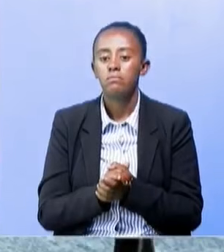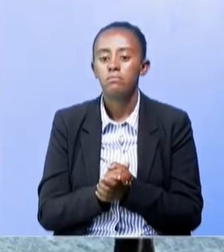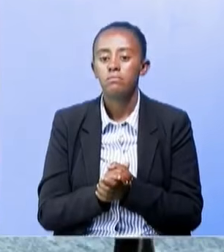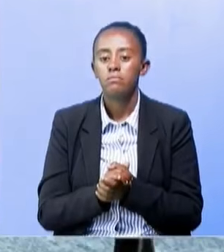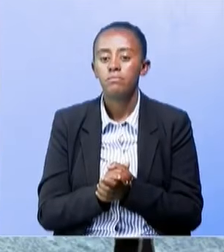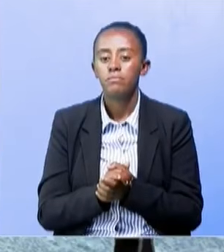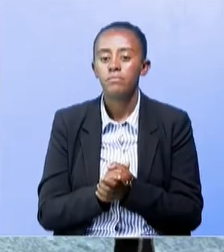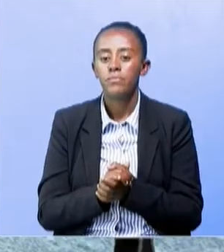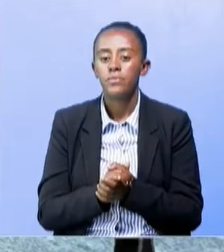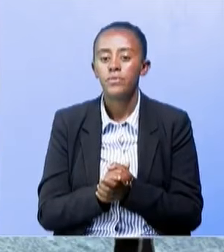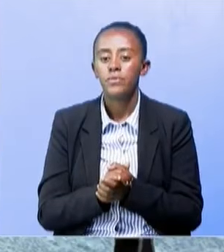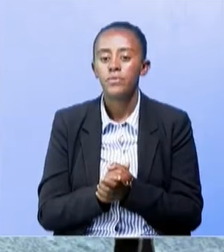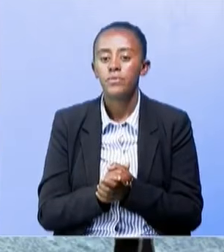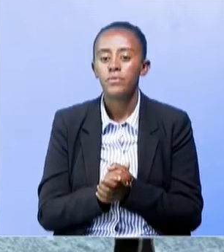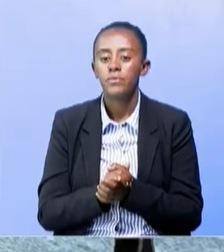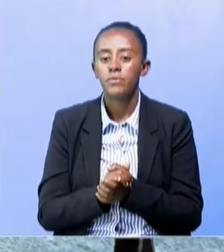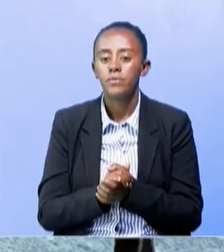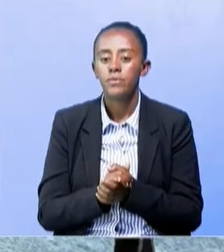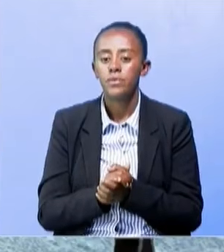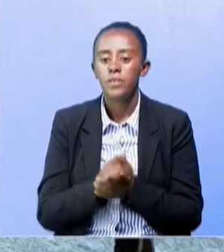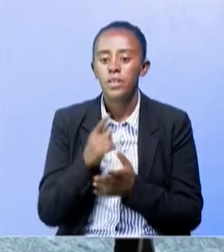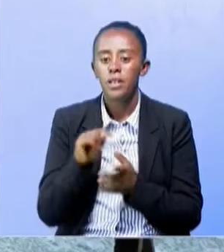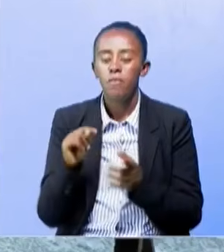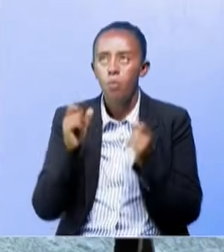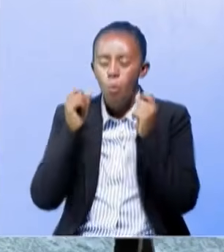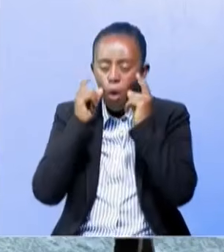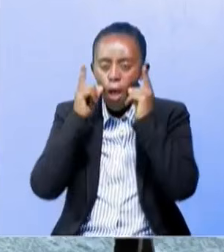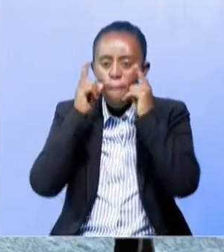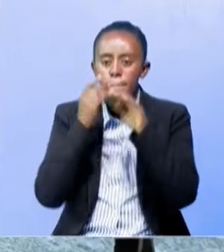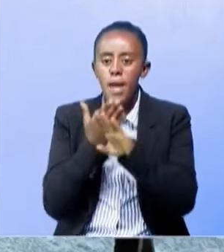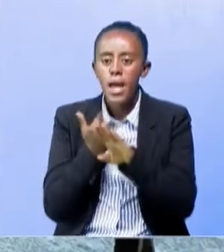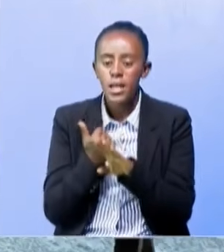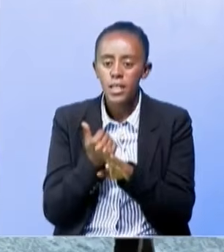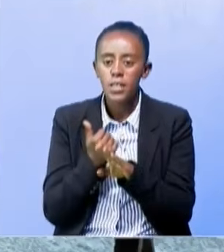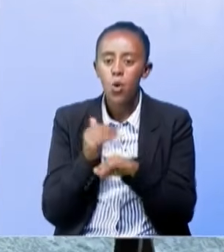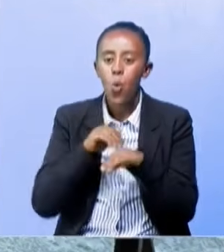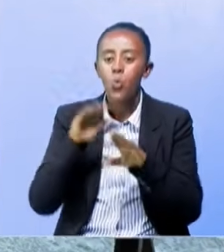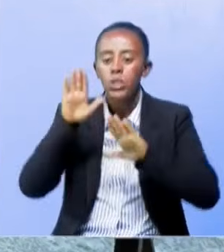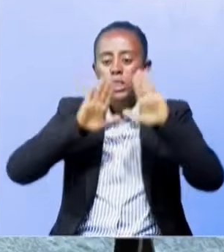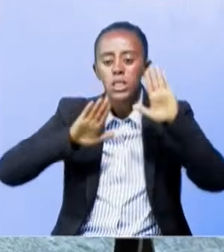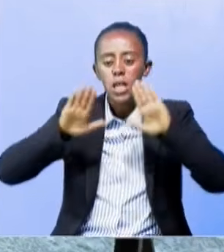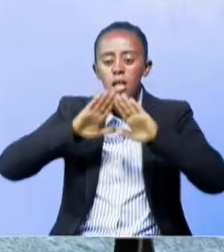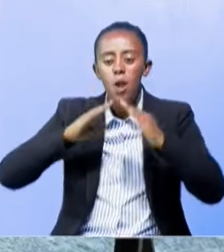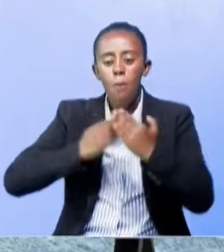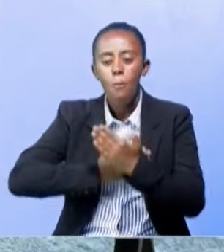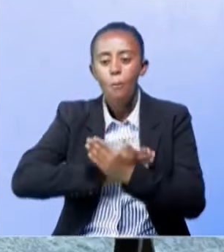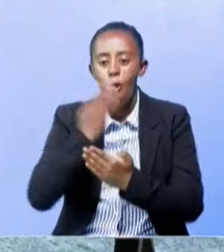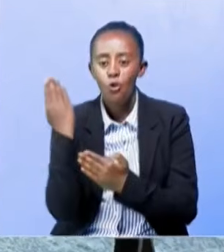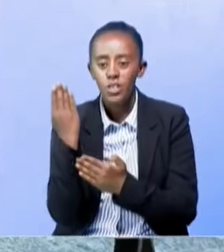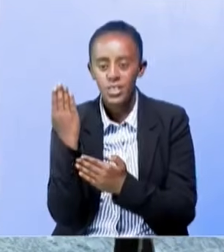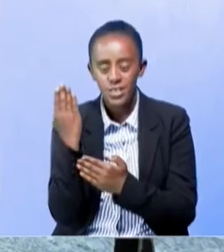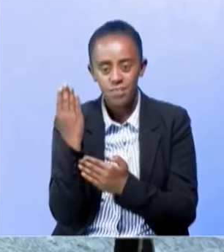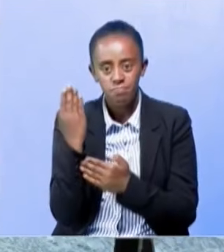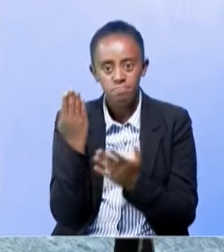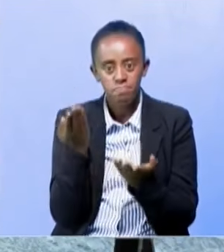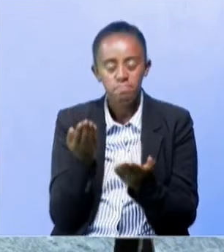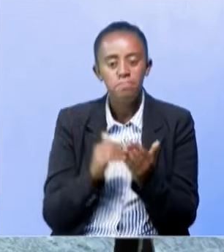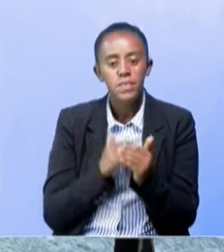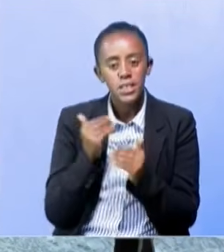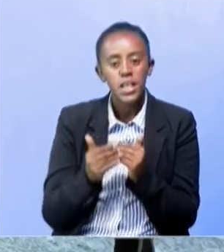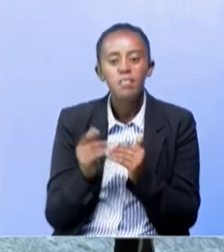Then the second one, the family woke up early on Sunday morning. Then,